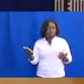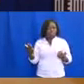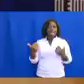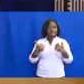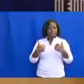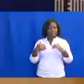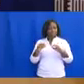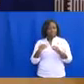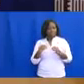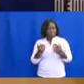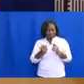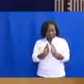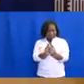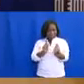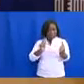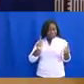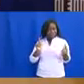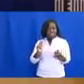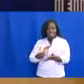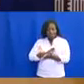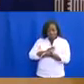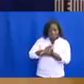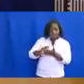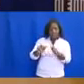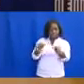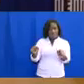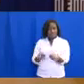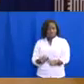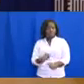distancing and the relevant hygiene protocols.